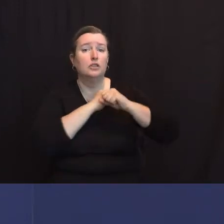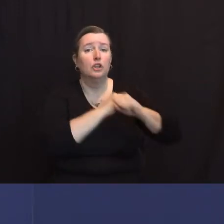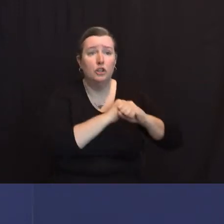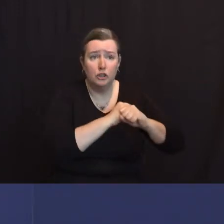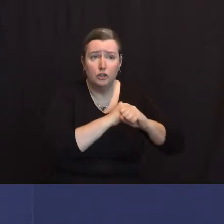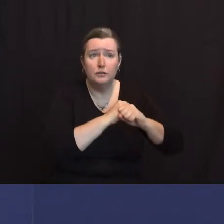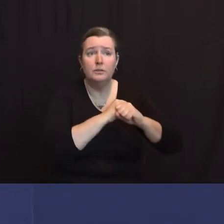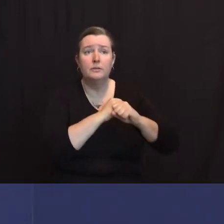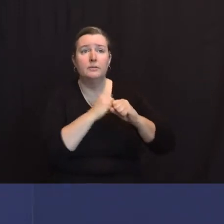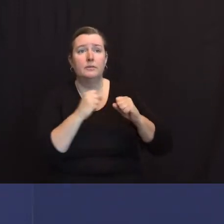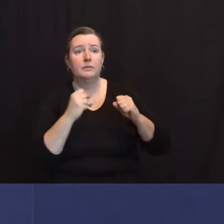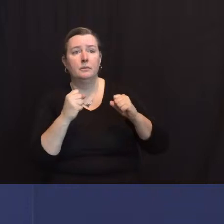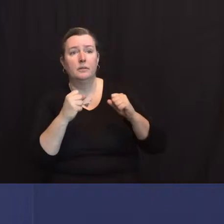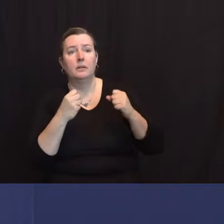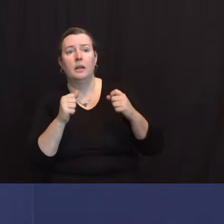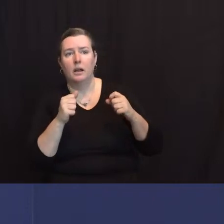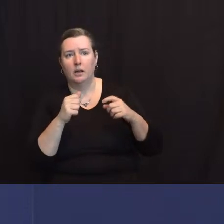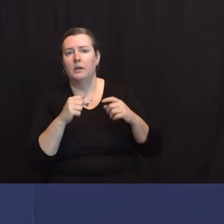this population.